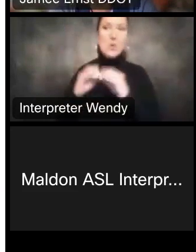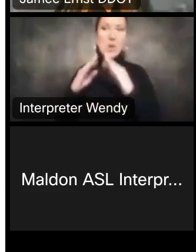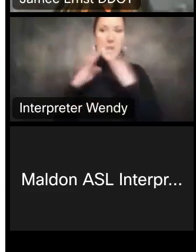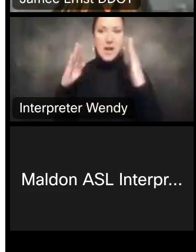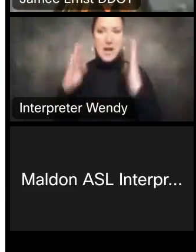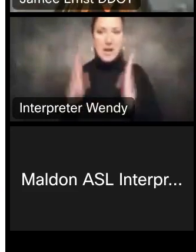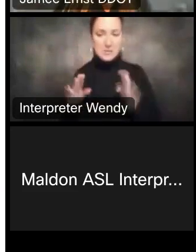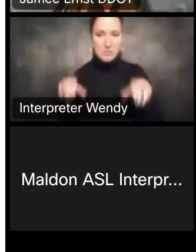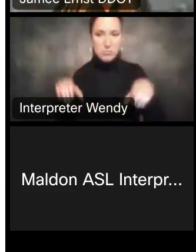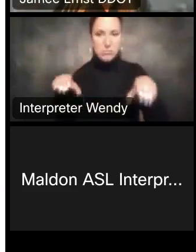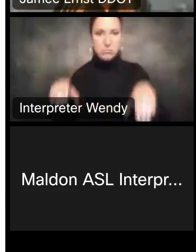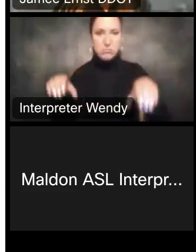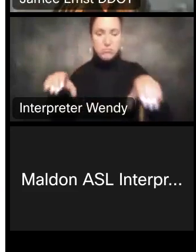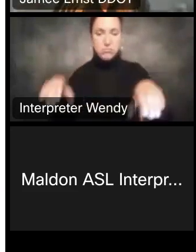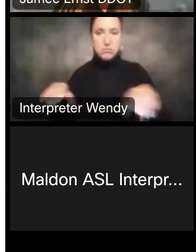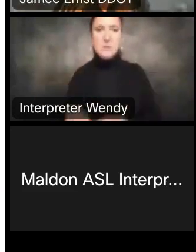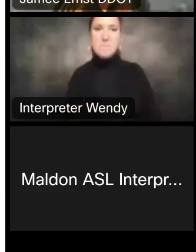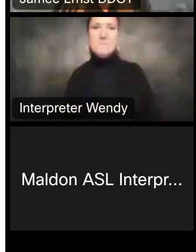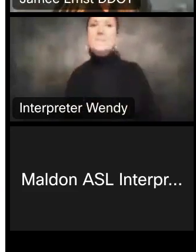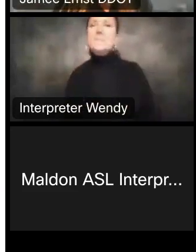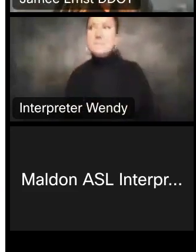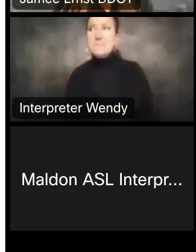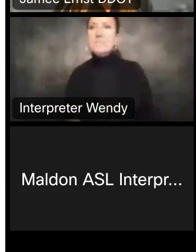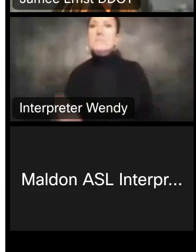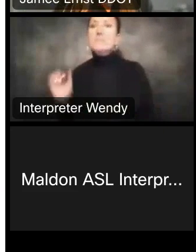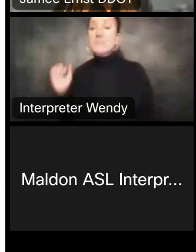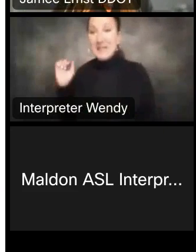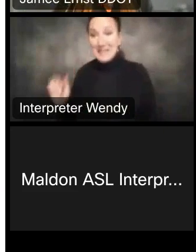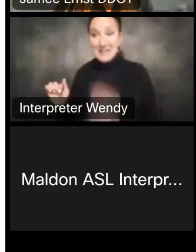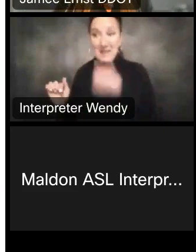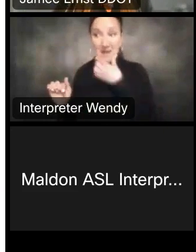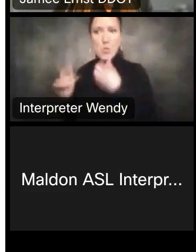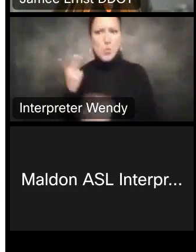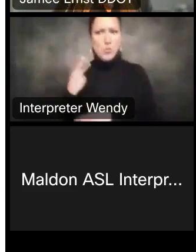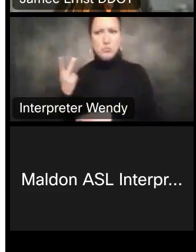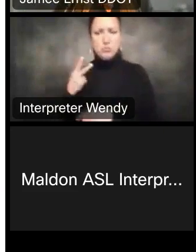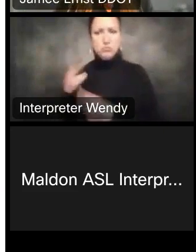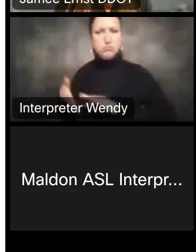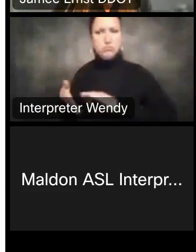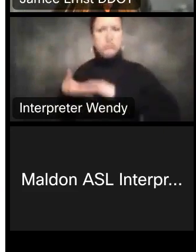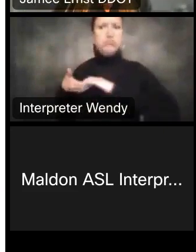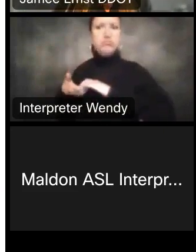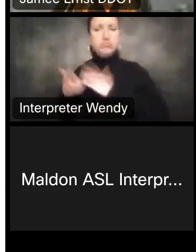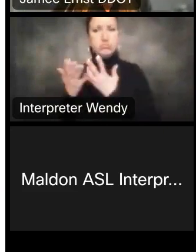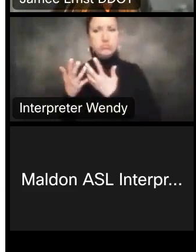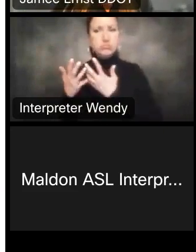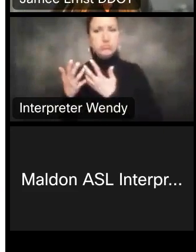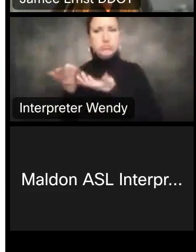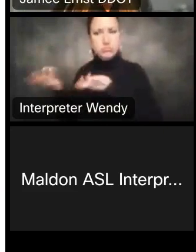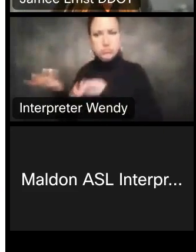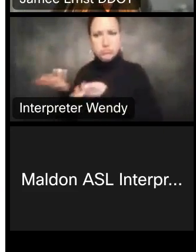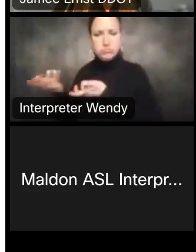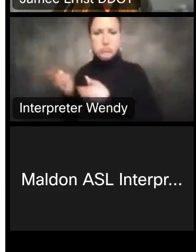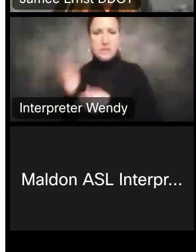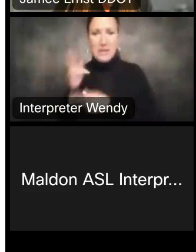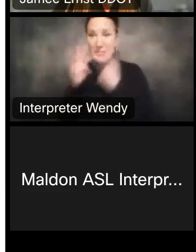Just again, their project, that study is fairly far out, but we are working with them and to ensure that their vision